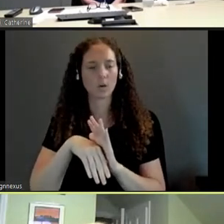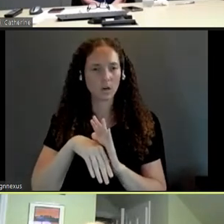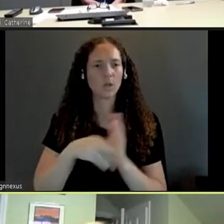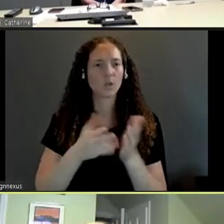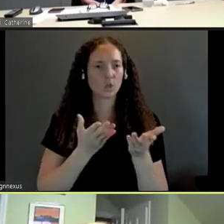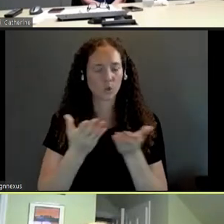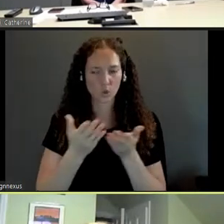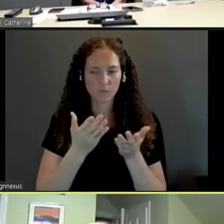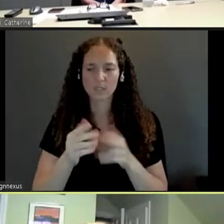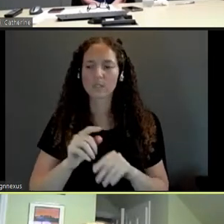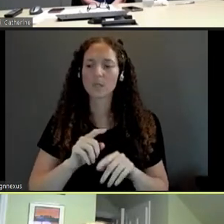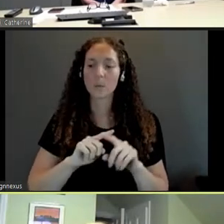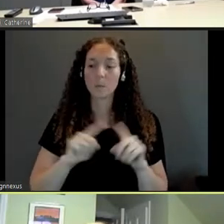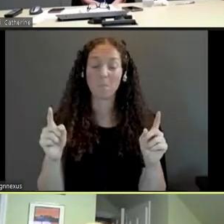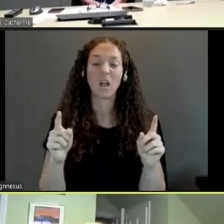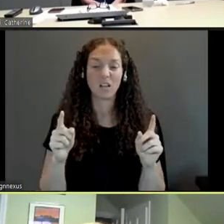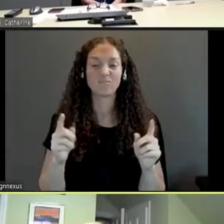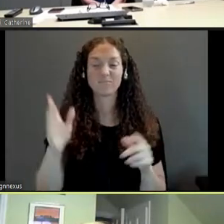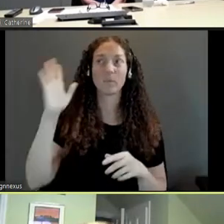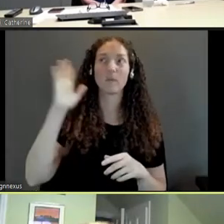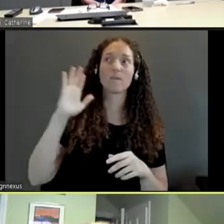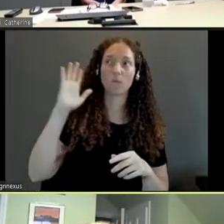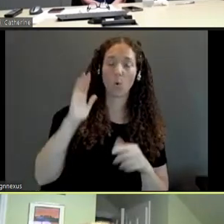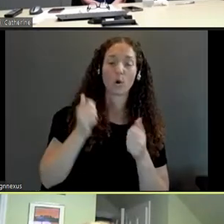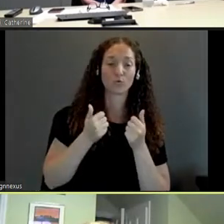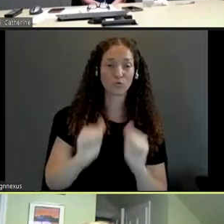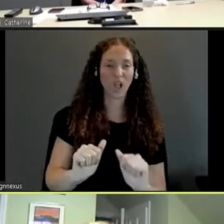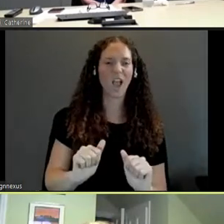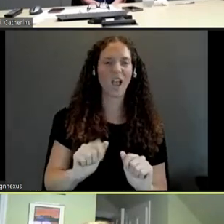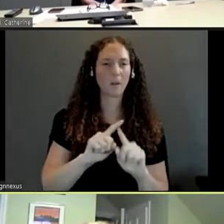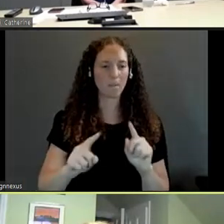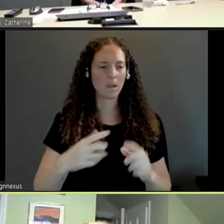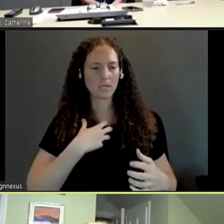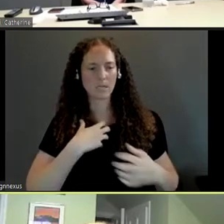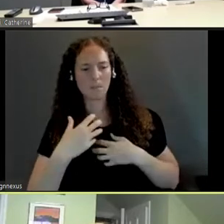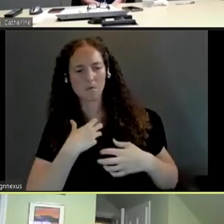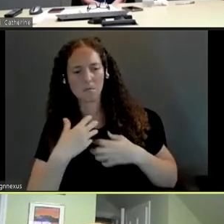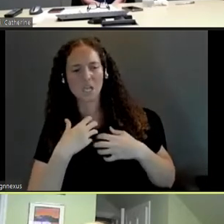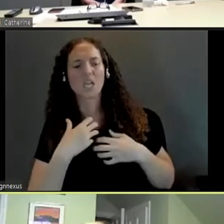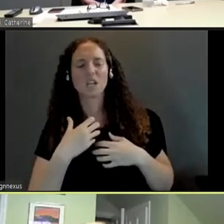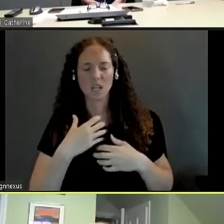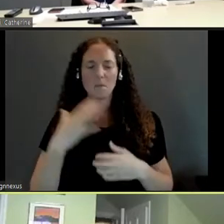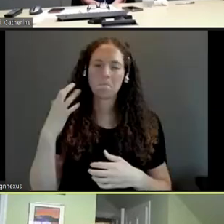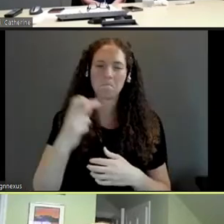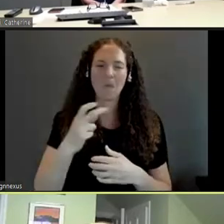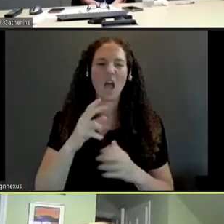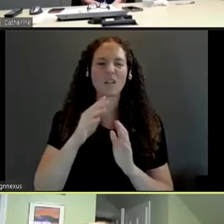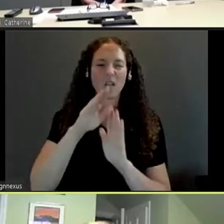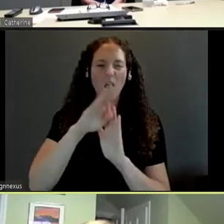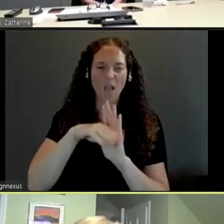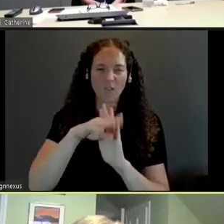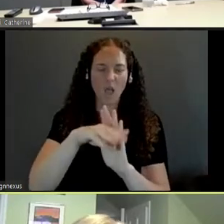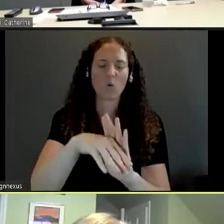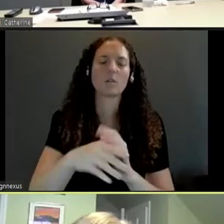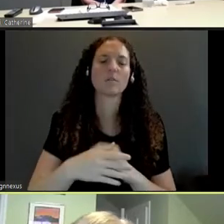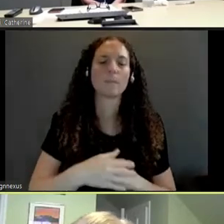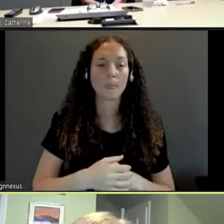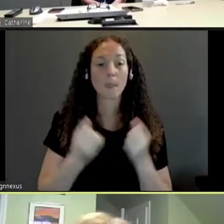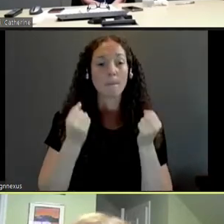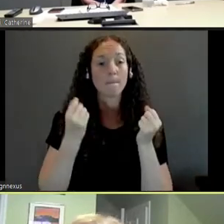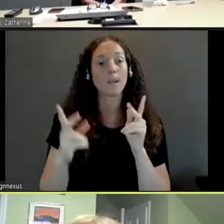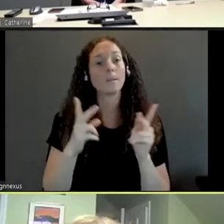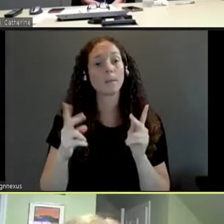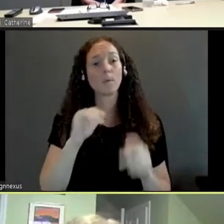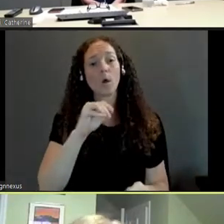quickly due to severe overcrowding and complaints from all Port Washington branch riders. many people take off-peak service to the